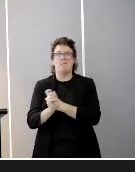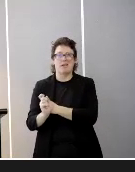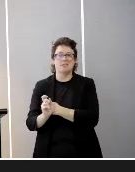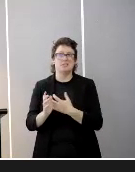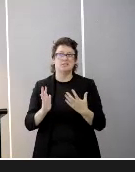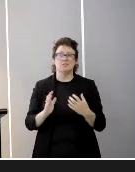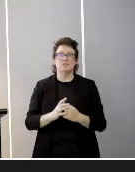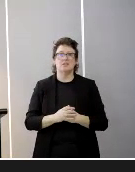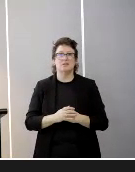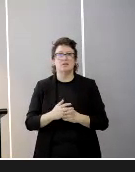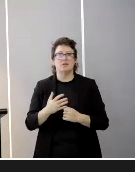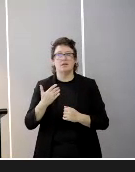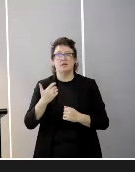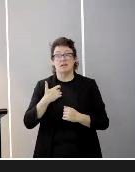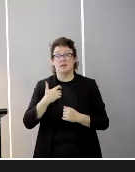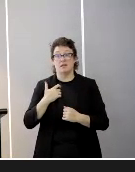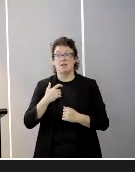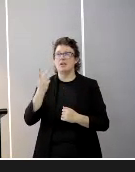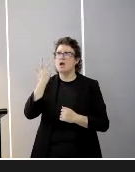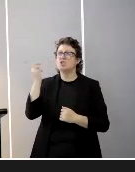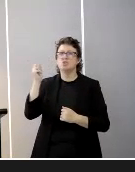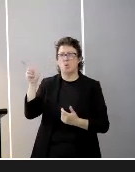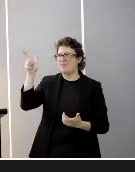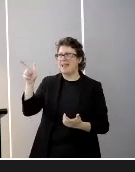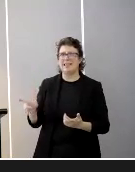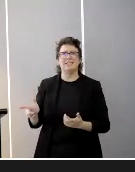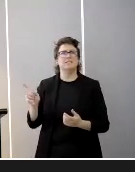I guess on one of my earlier slides where I had that whole list of